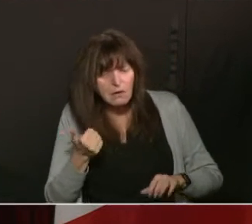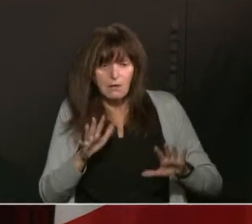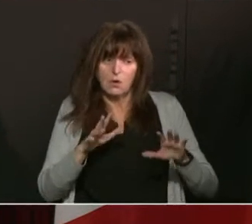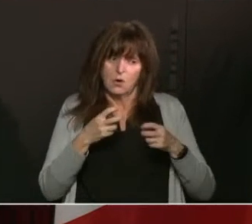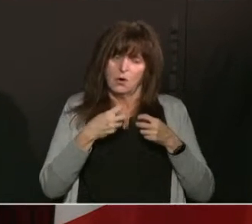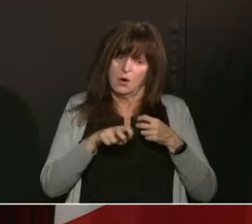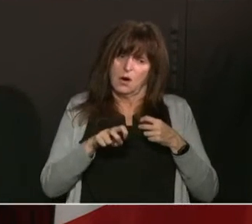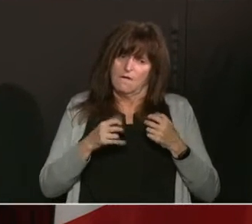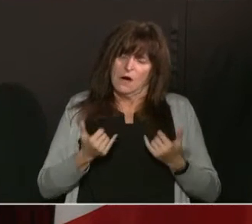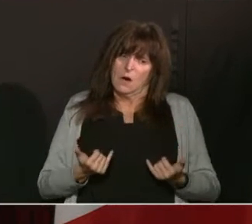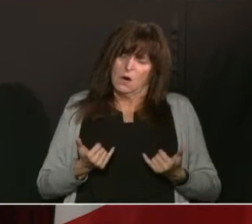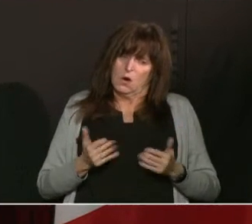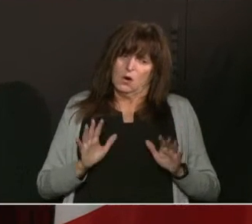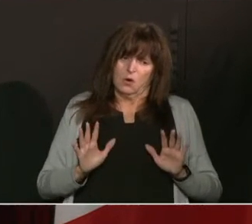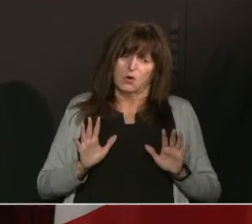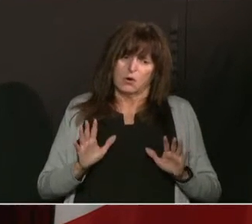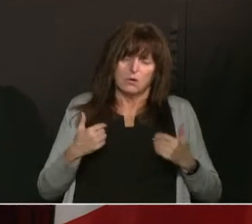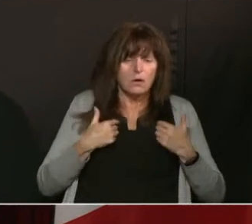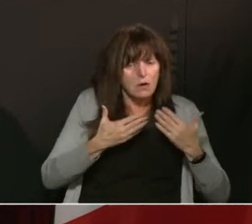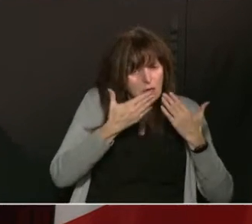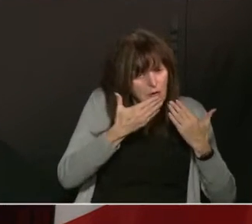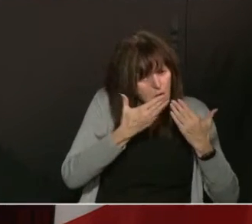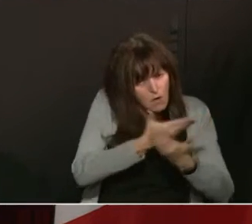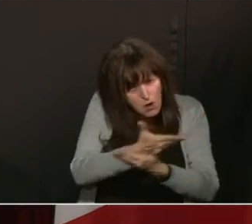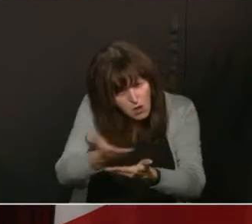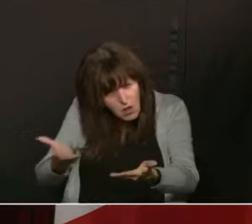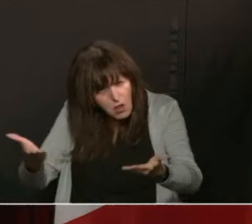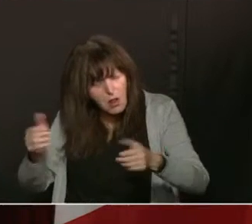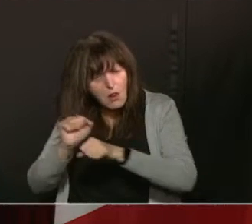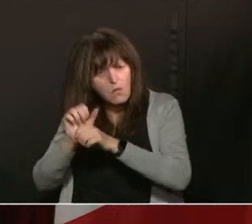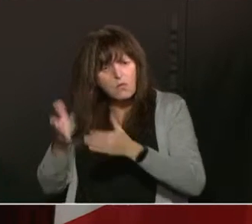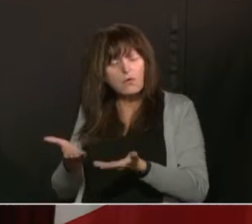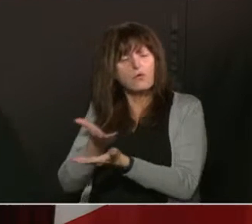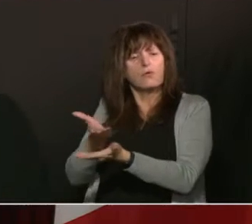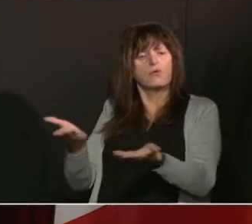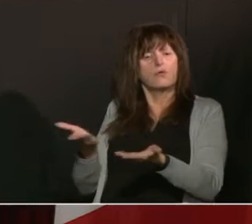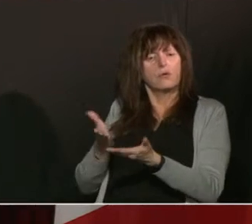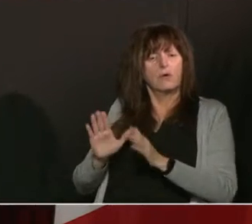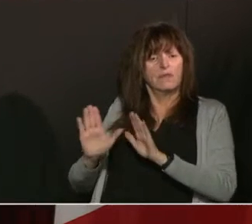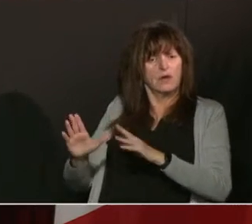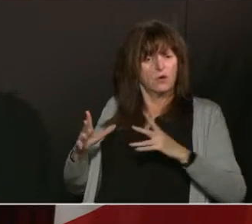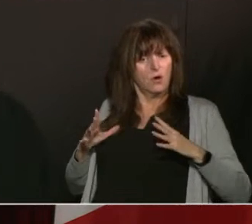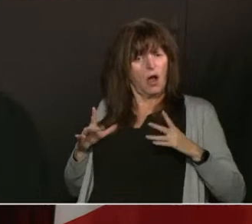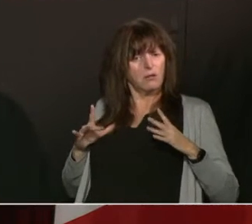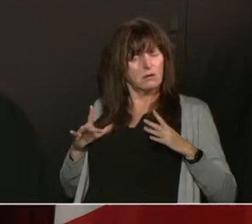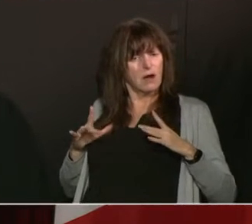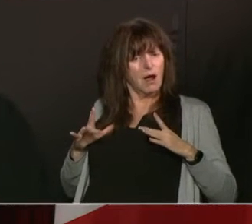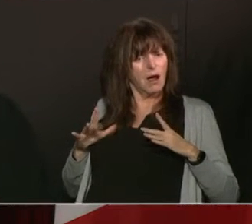thank every healthcare worker that is spending their holiday time not with their